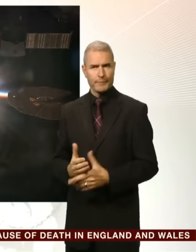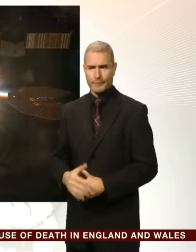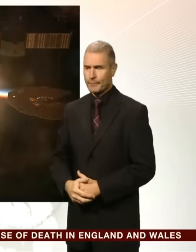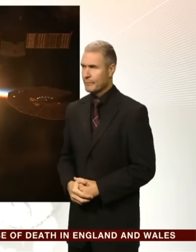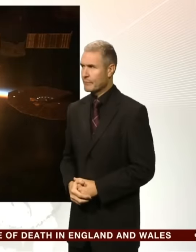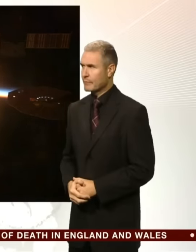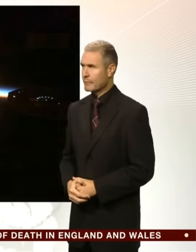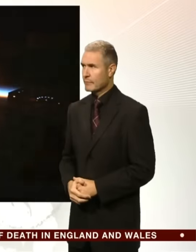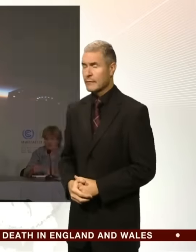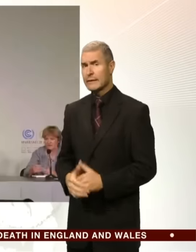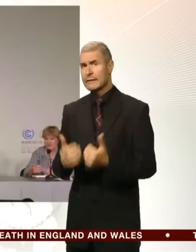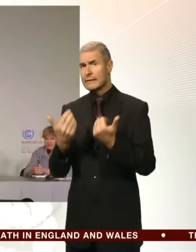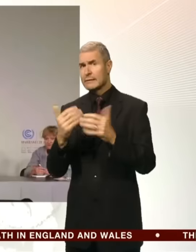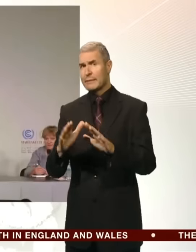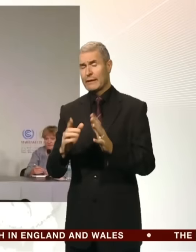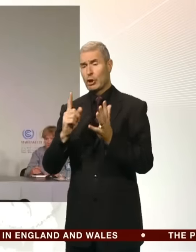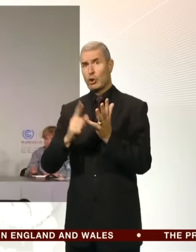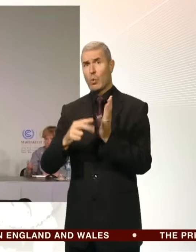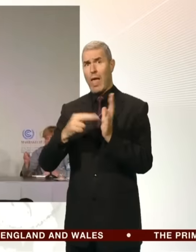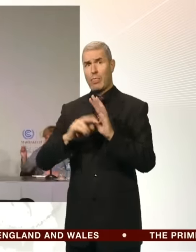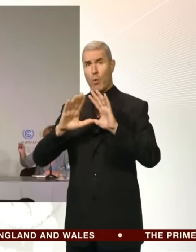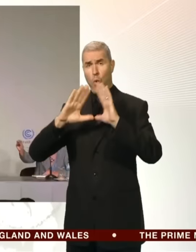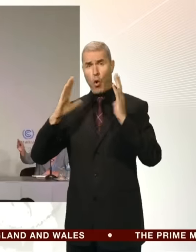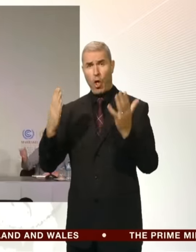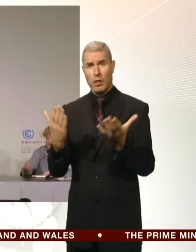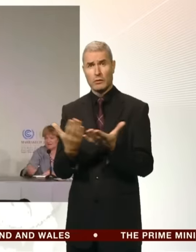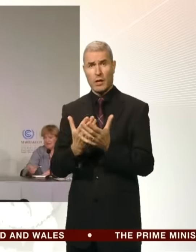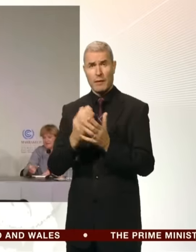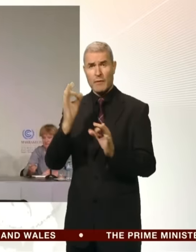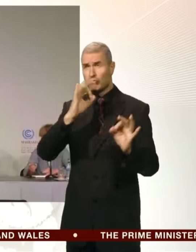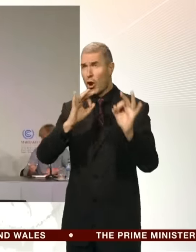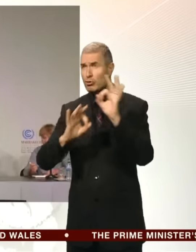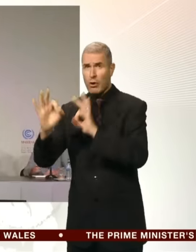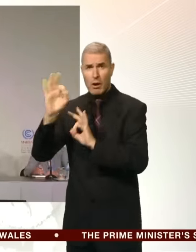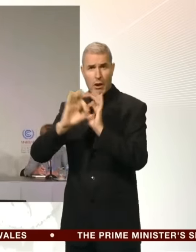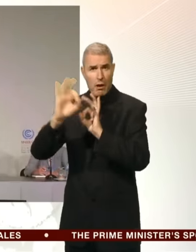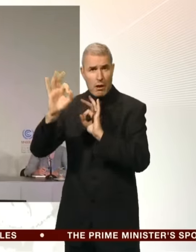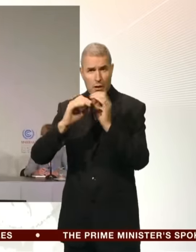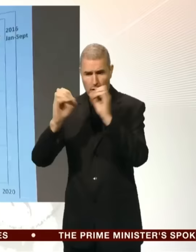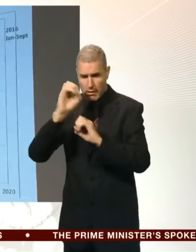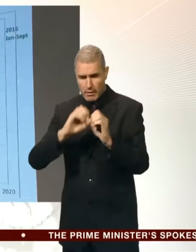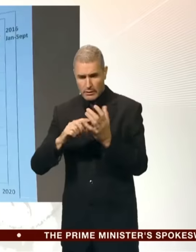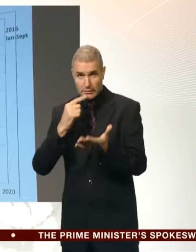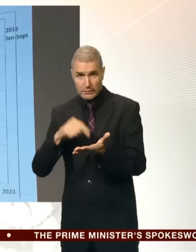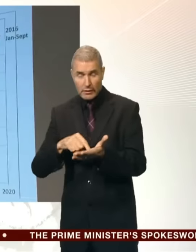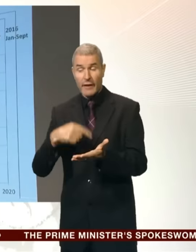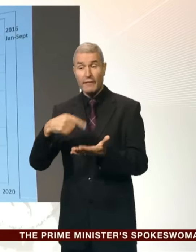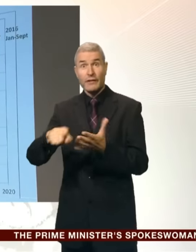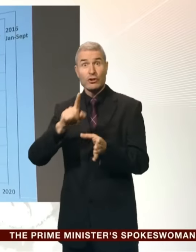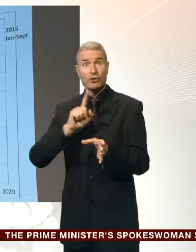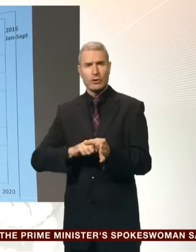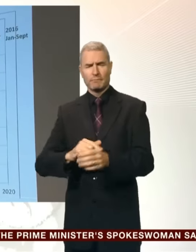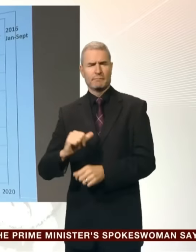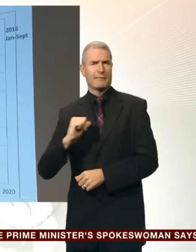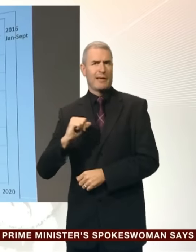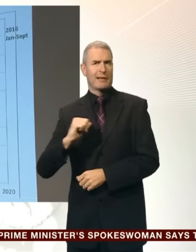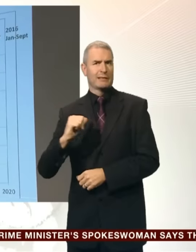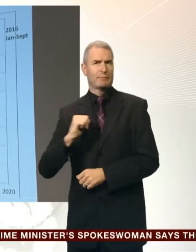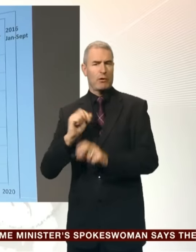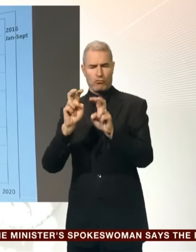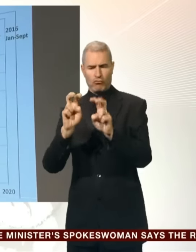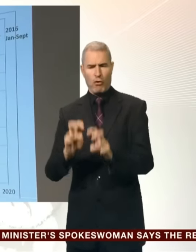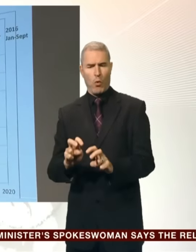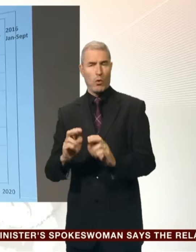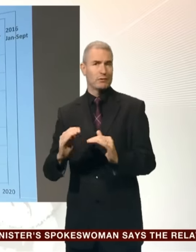A provisional assessment by the UN's World Meteorological Organization shows that this year is set to be the hottest recorded